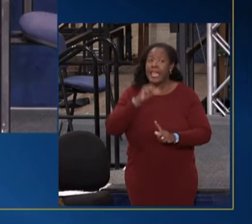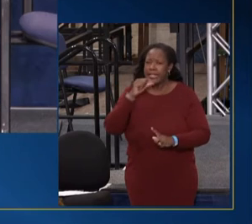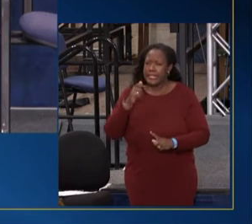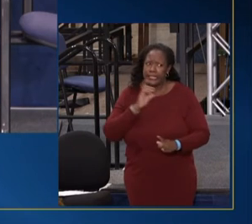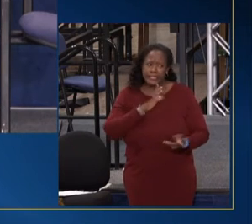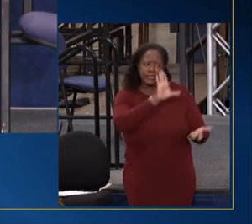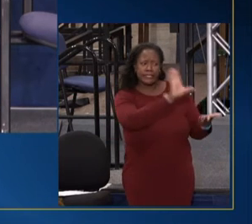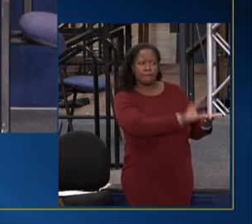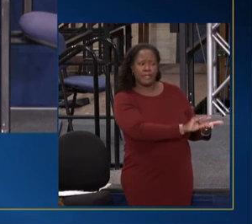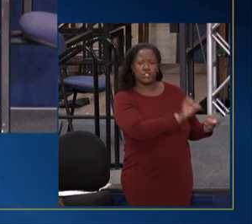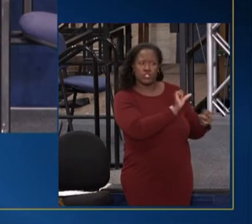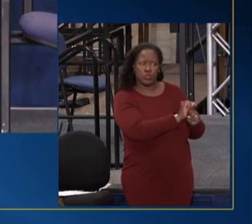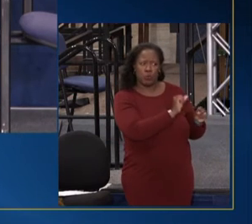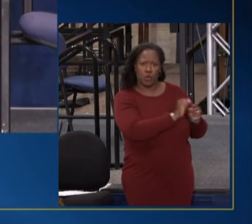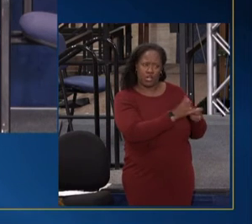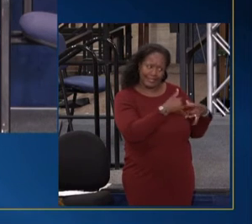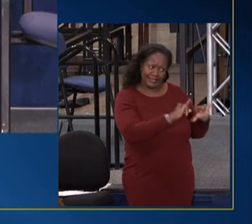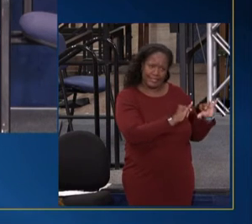work that's ahead.